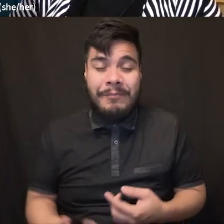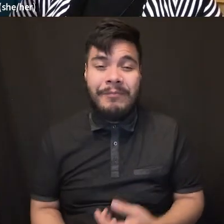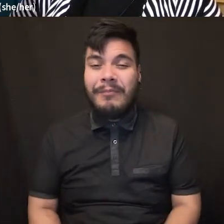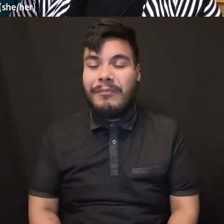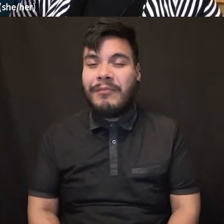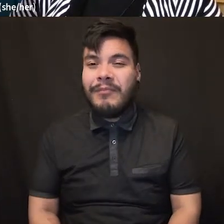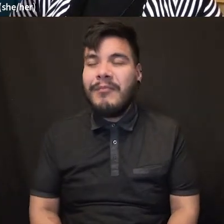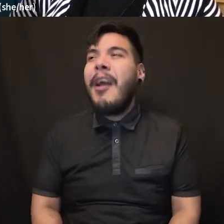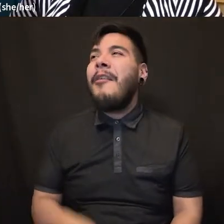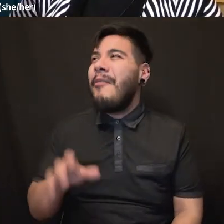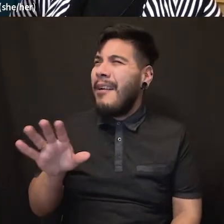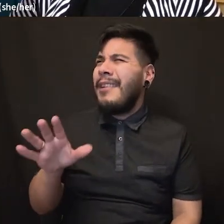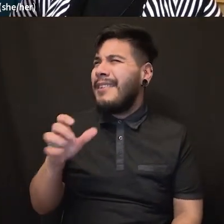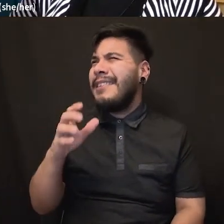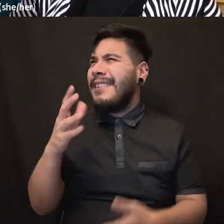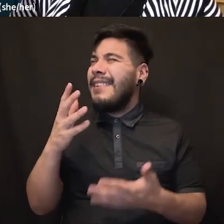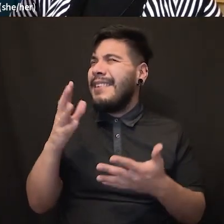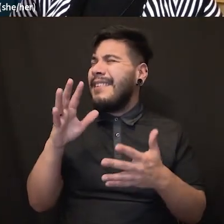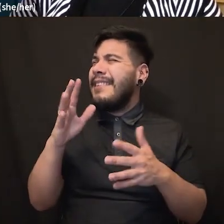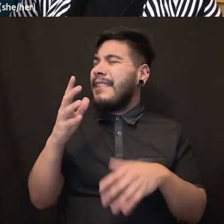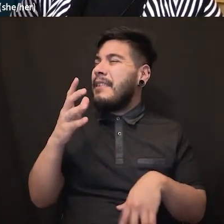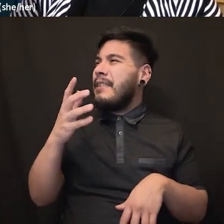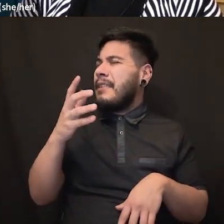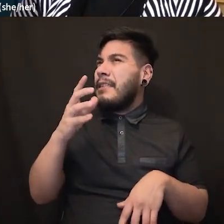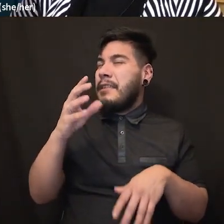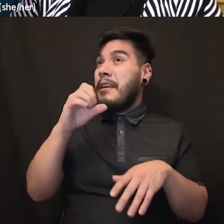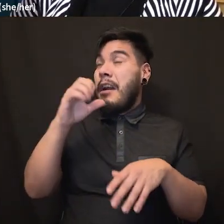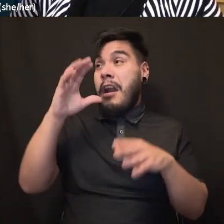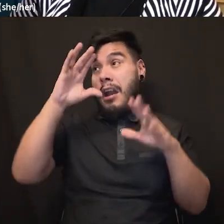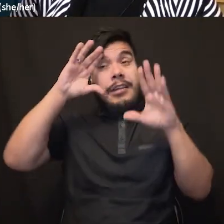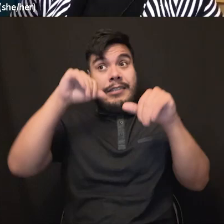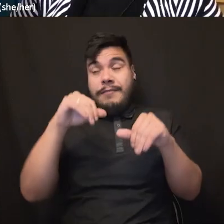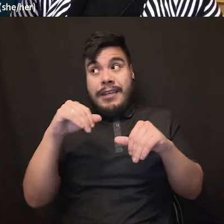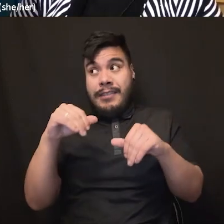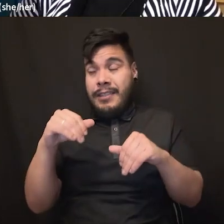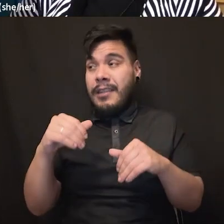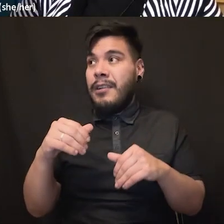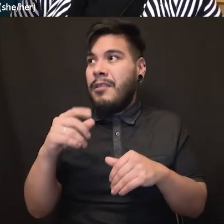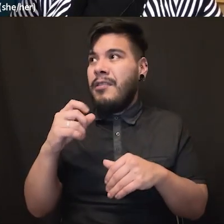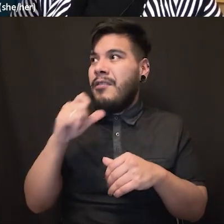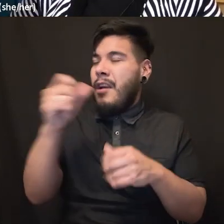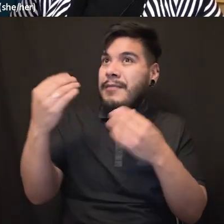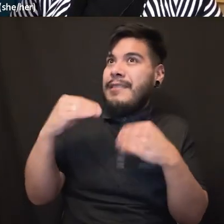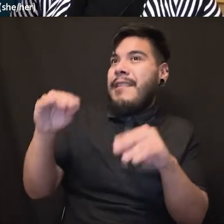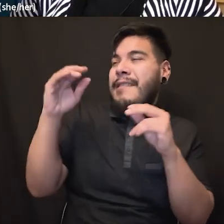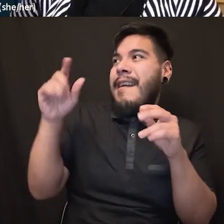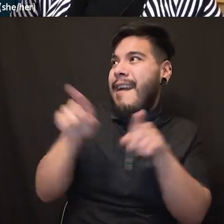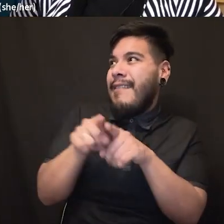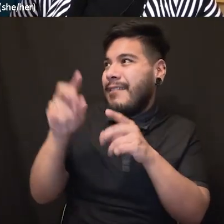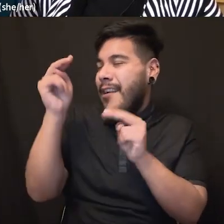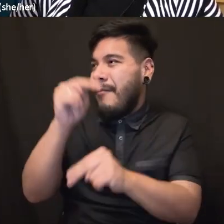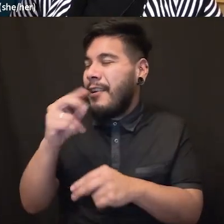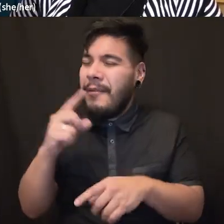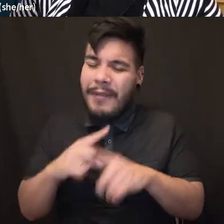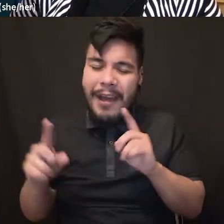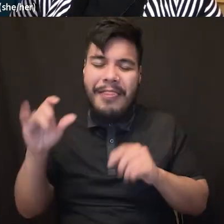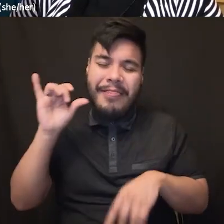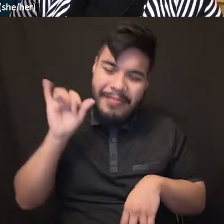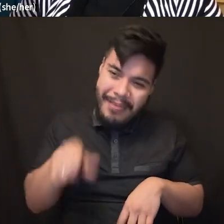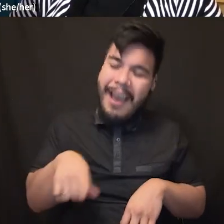Mm-hmm. Well, it's a little bit unexpected, I think, for a lot of audiences for you to not be selling it as comedy. And that probably,